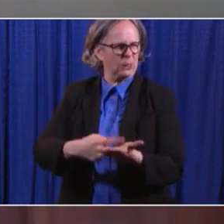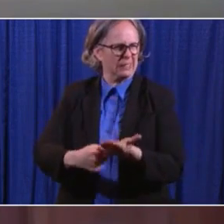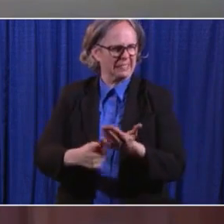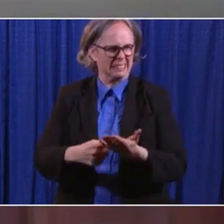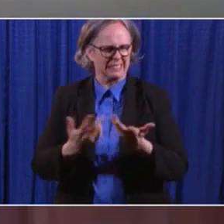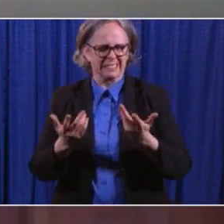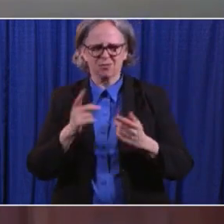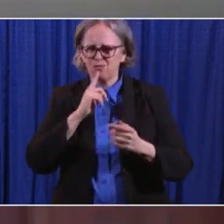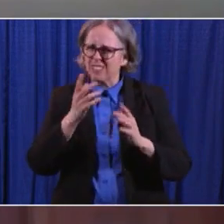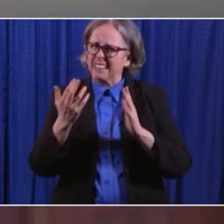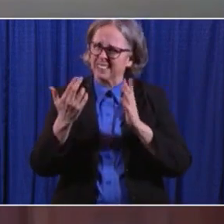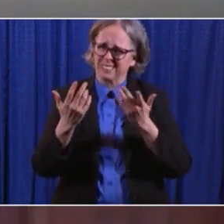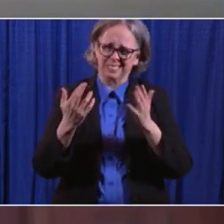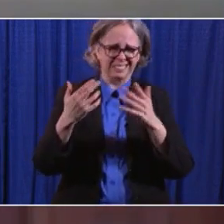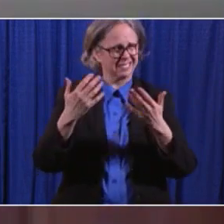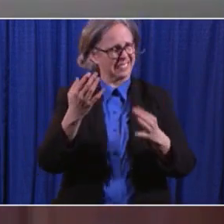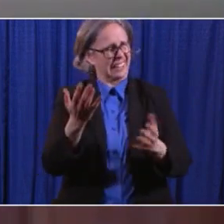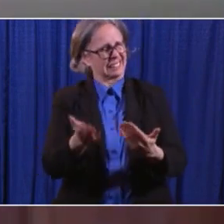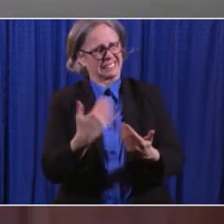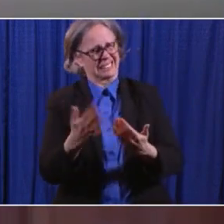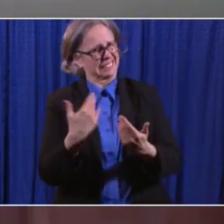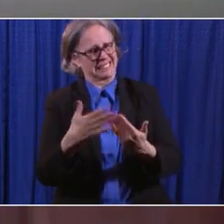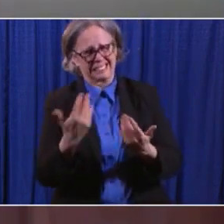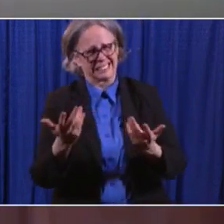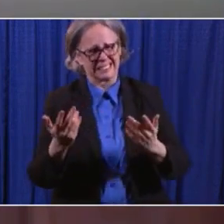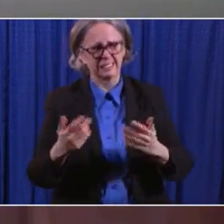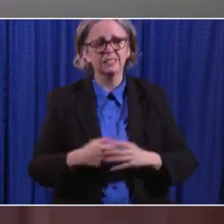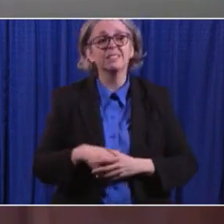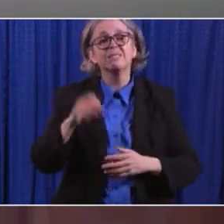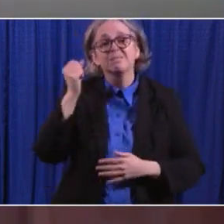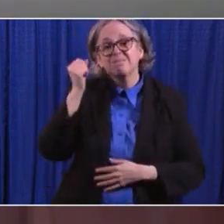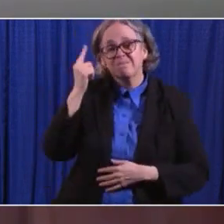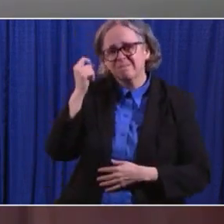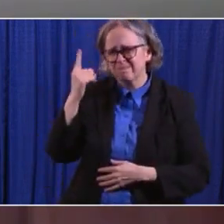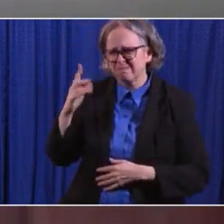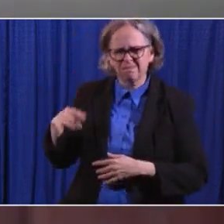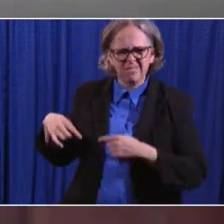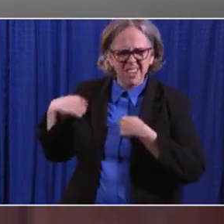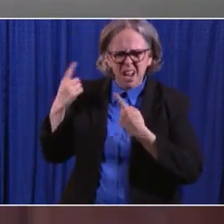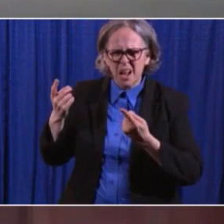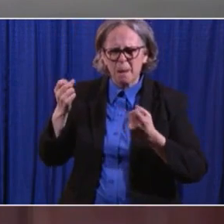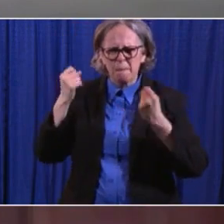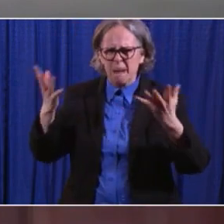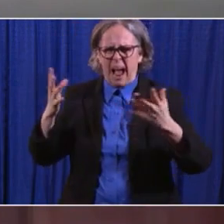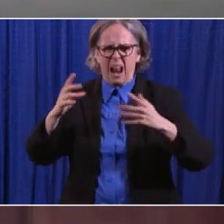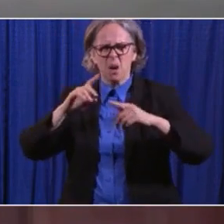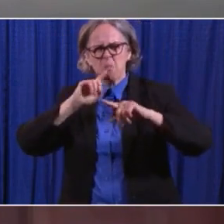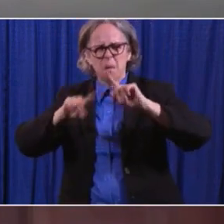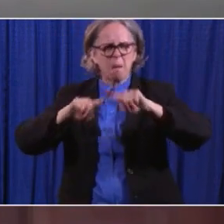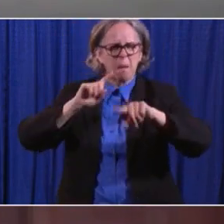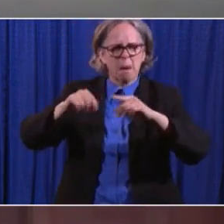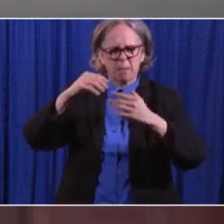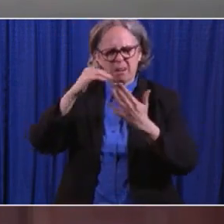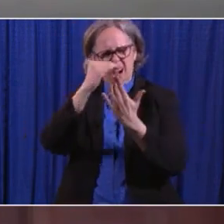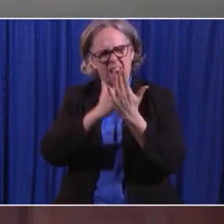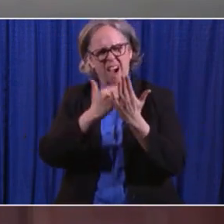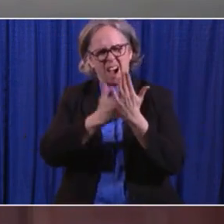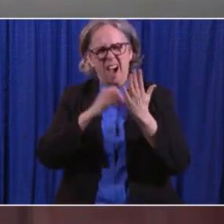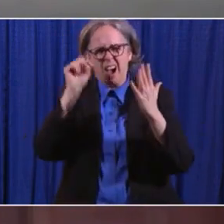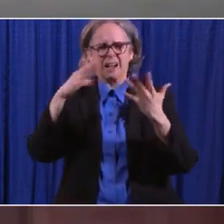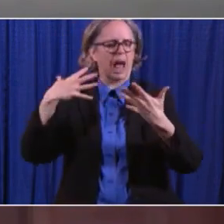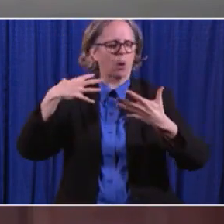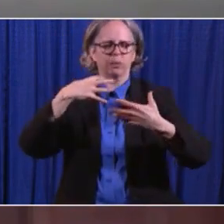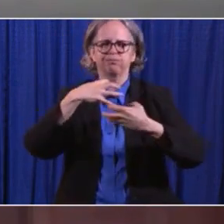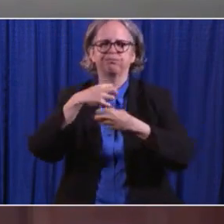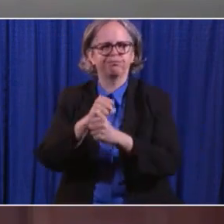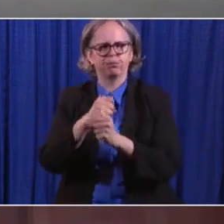thing. Consolidating these orders, encompassing them all into one order, we hope helps focus those important items